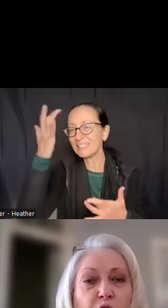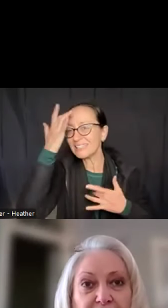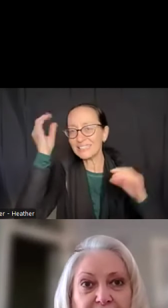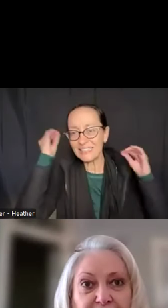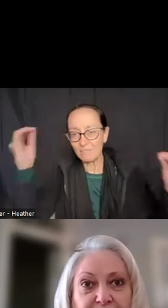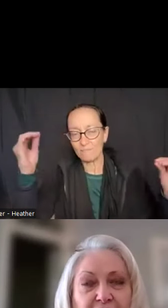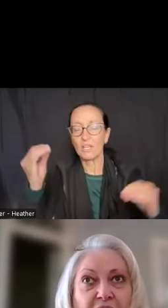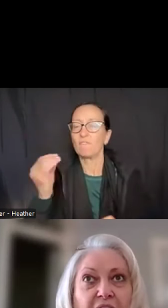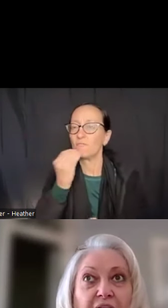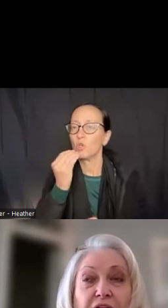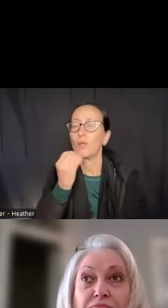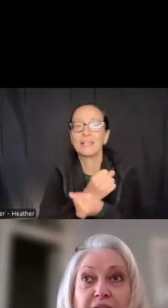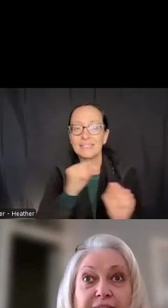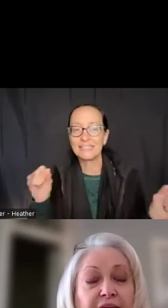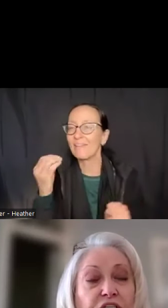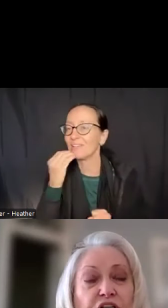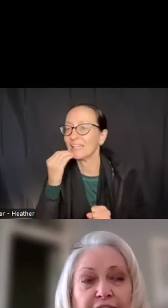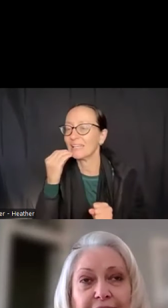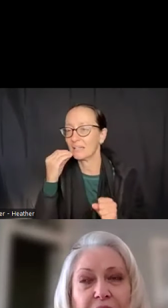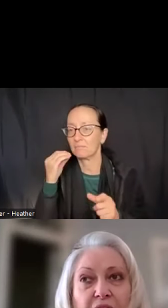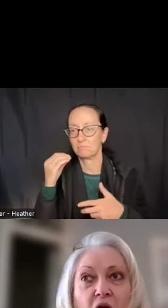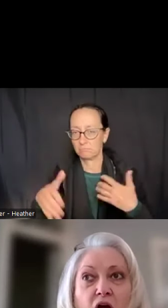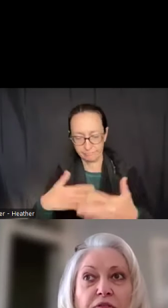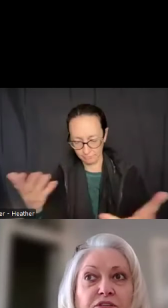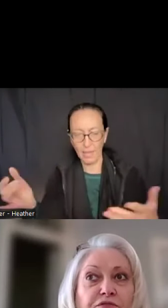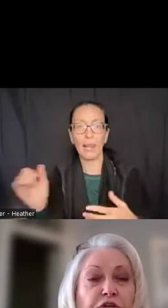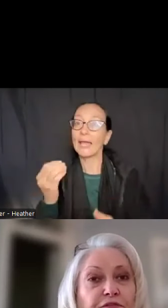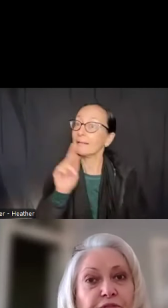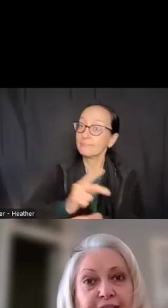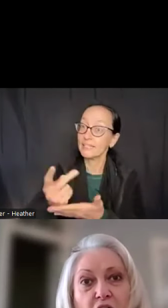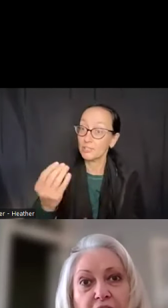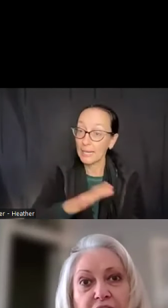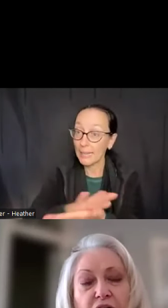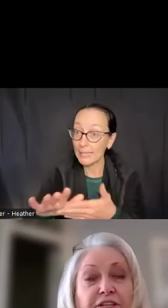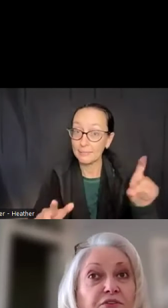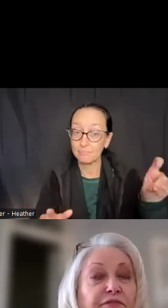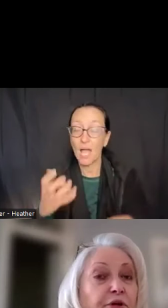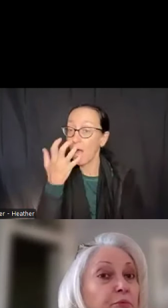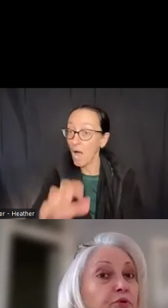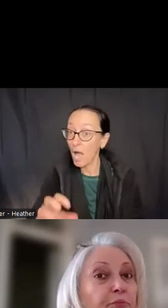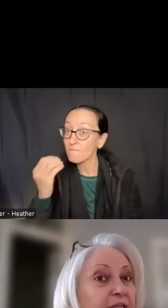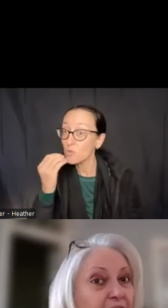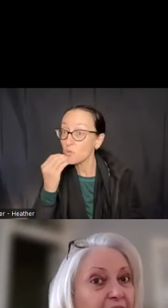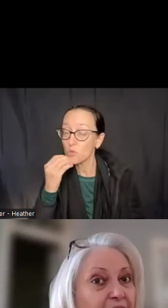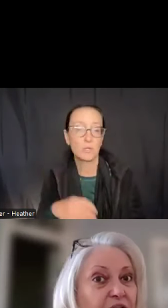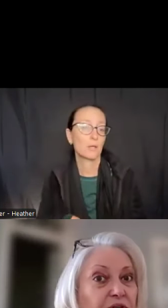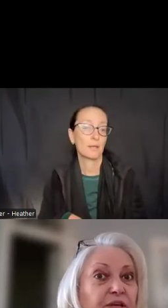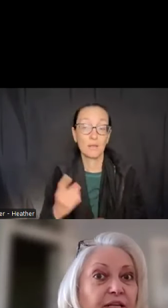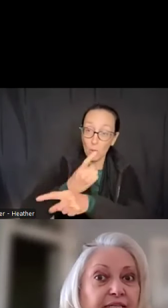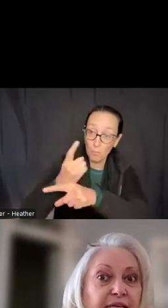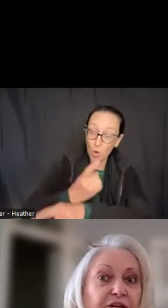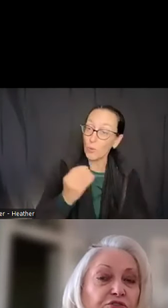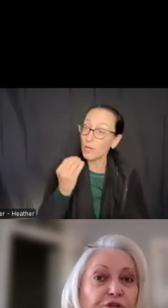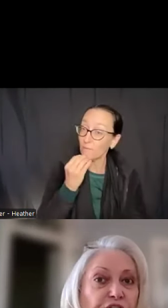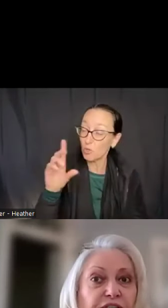safe feeding practices. Is the kitchen clean? Are they serving you food that's hot? Are they serving you an appropriate diet? So do